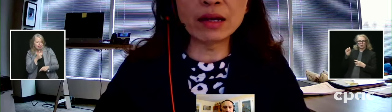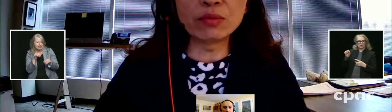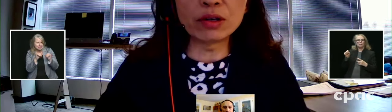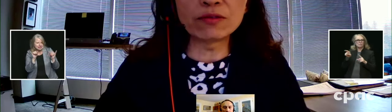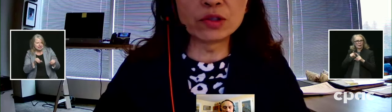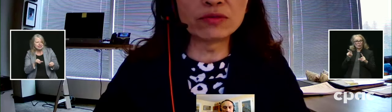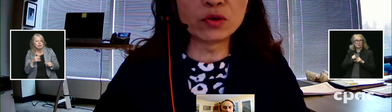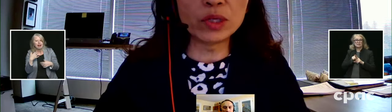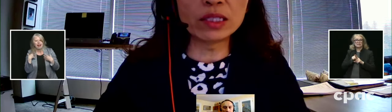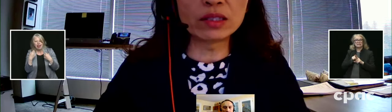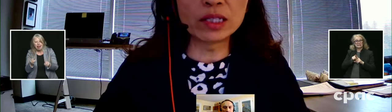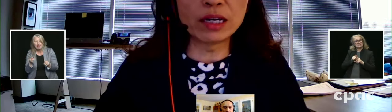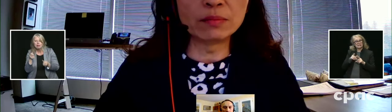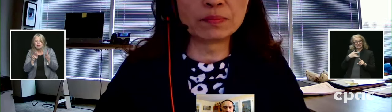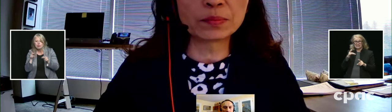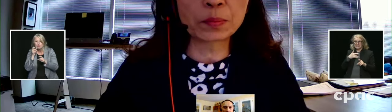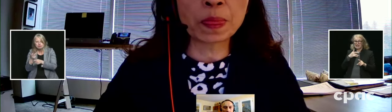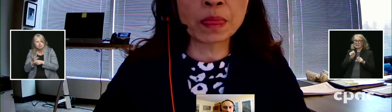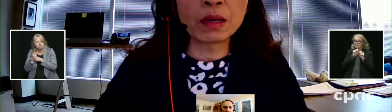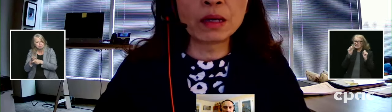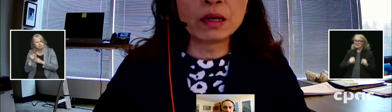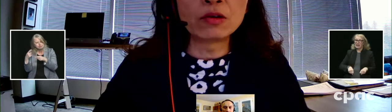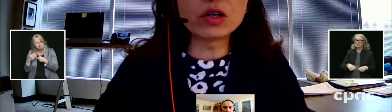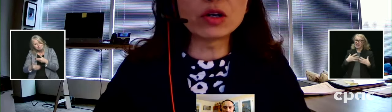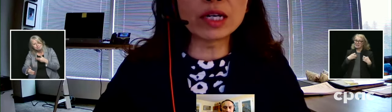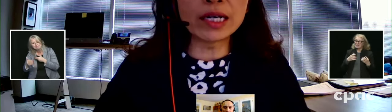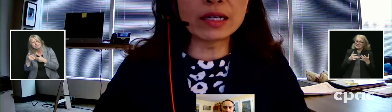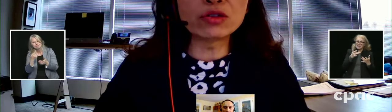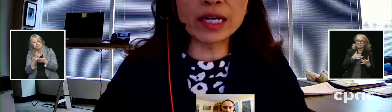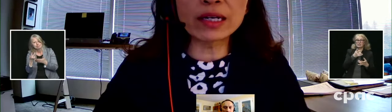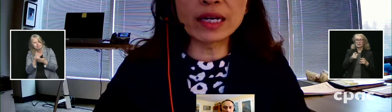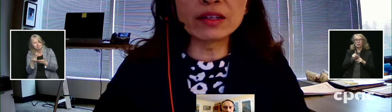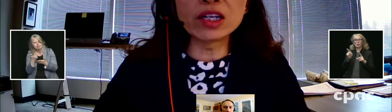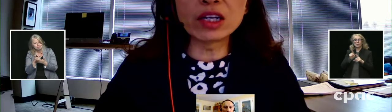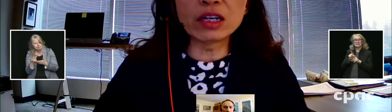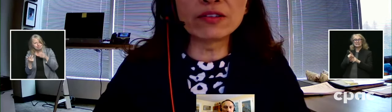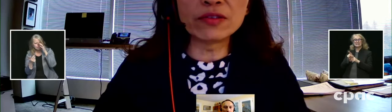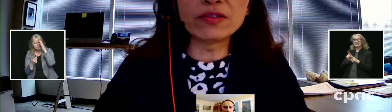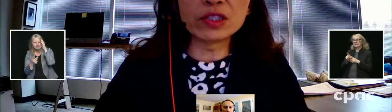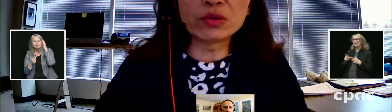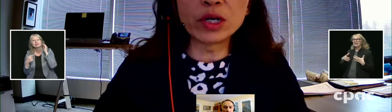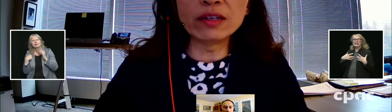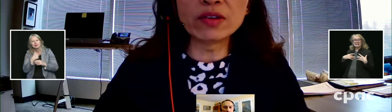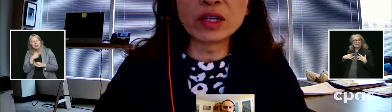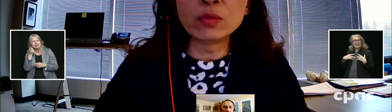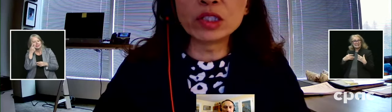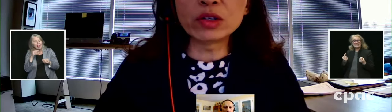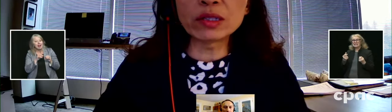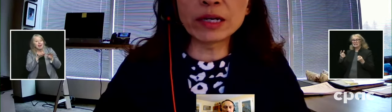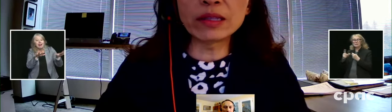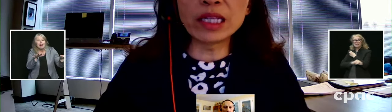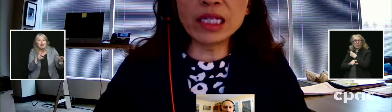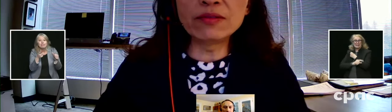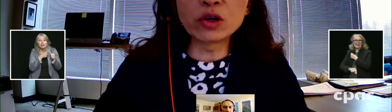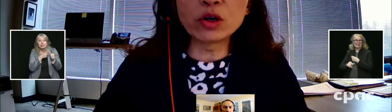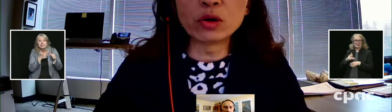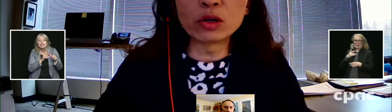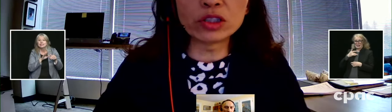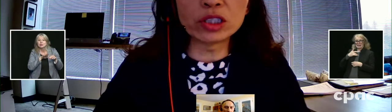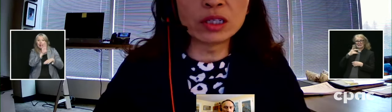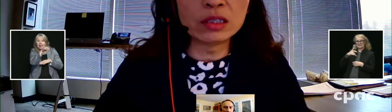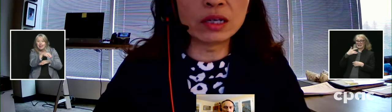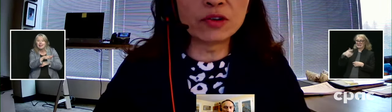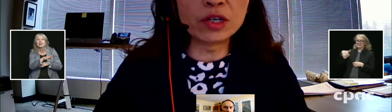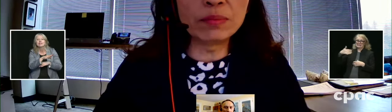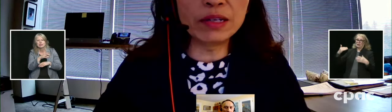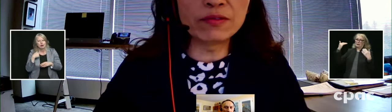health workforce for weeks to come. Recalling our track down the curve of the first wave, we talked about the need for caution